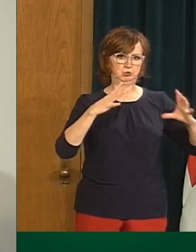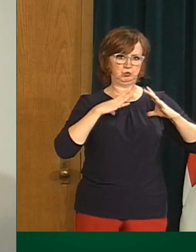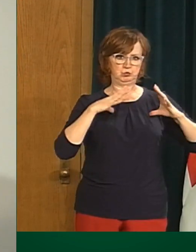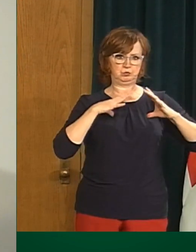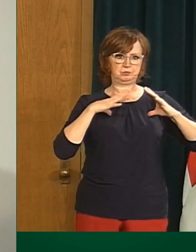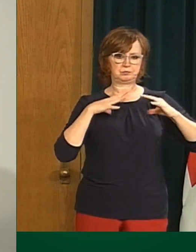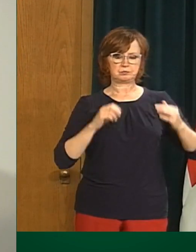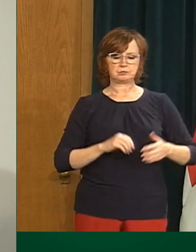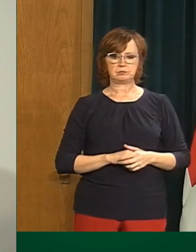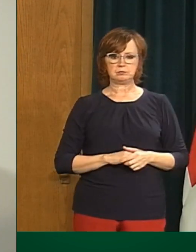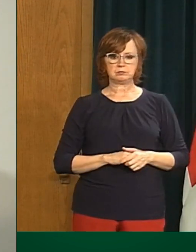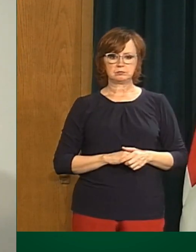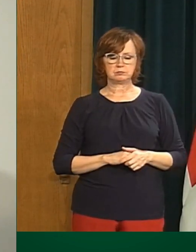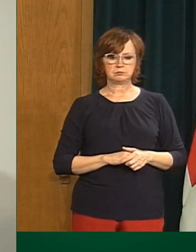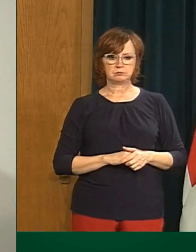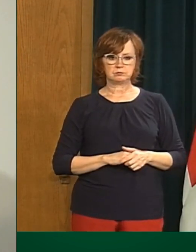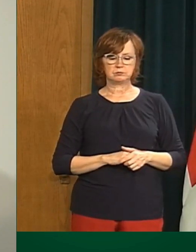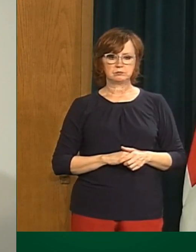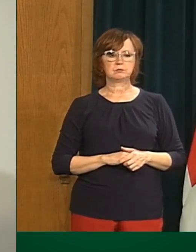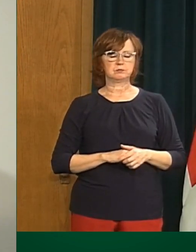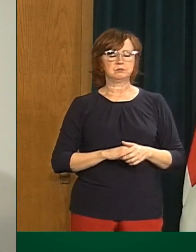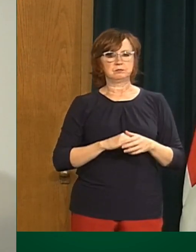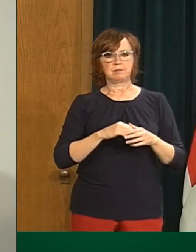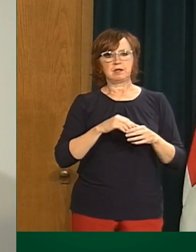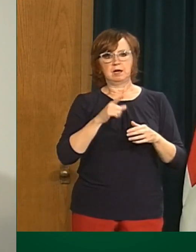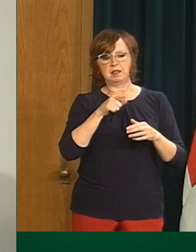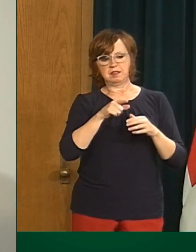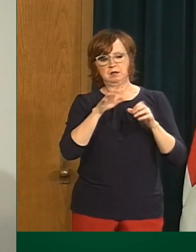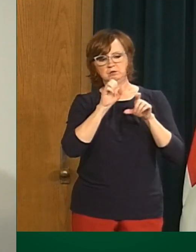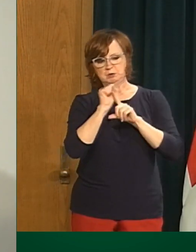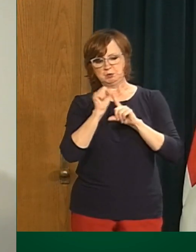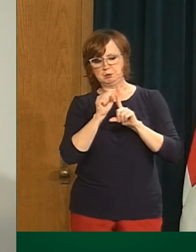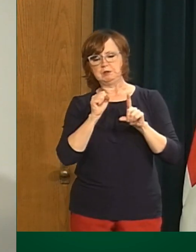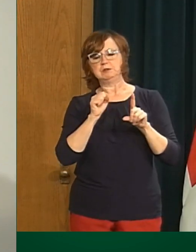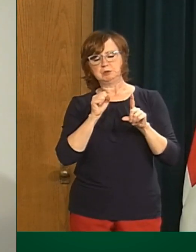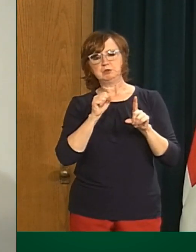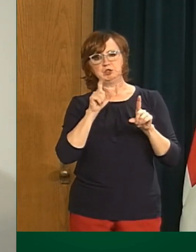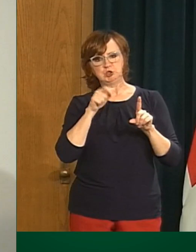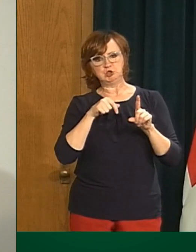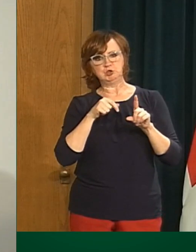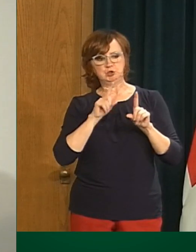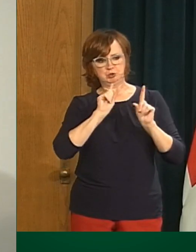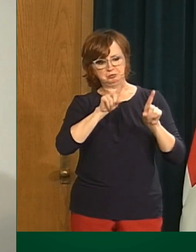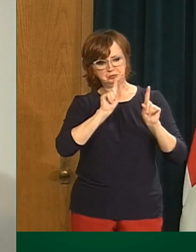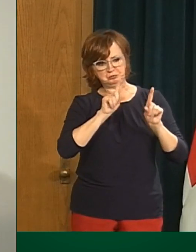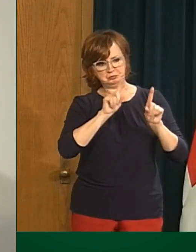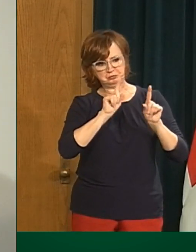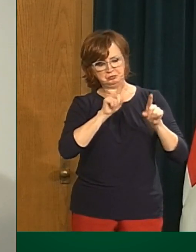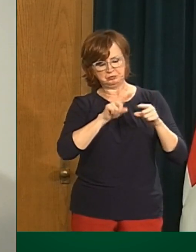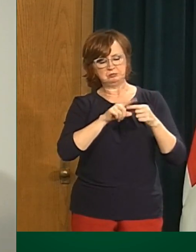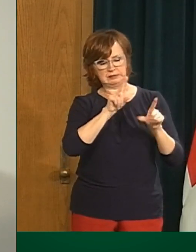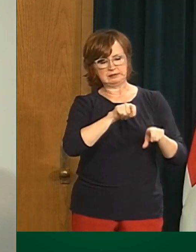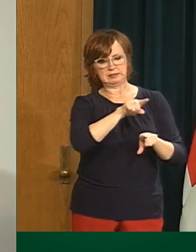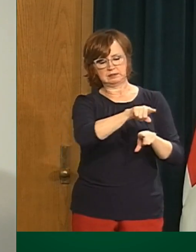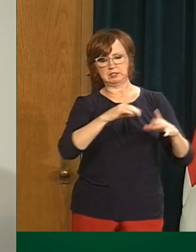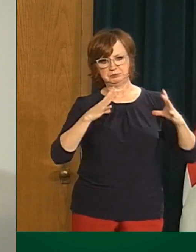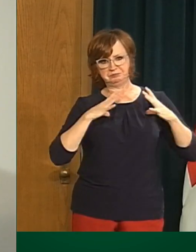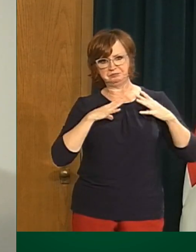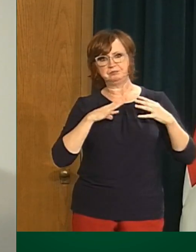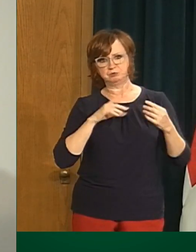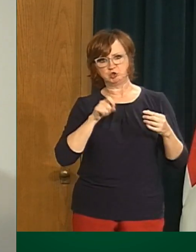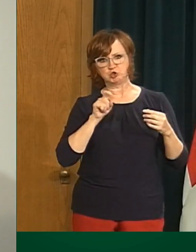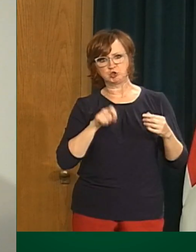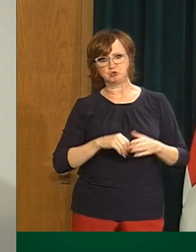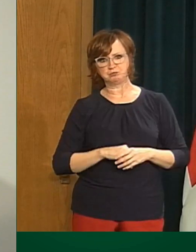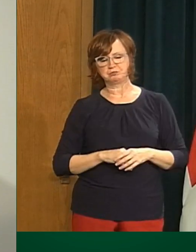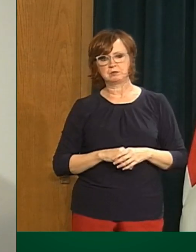is and should be ramped up in those settings, and that capacity is available, as well as in outbreaks within institutional